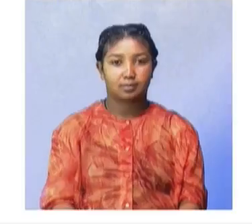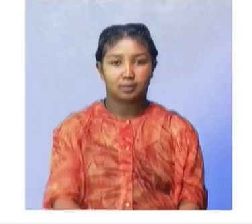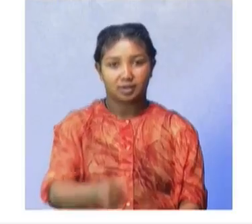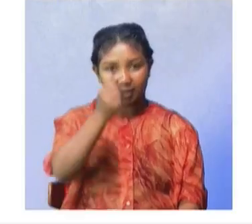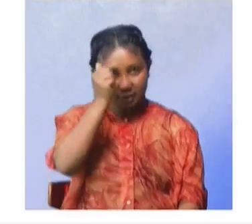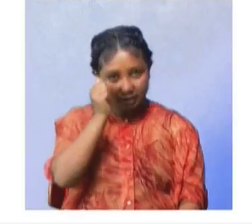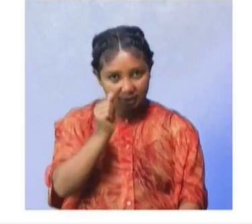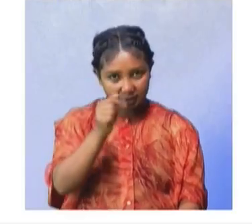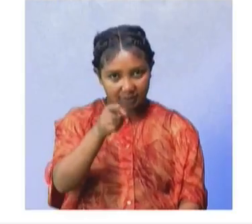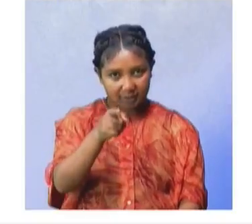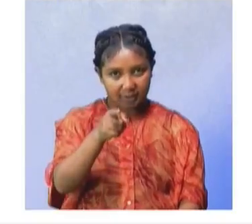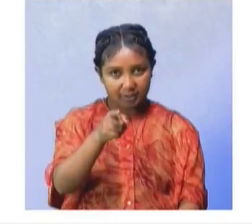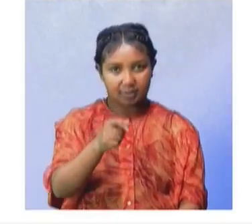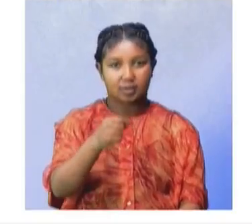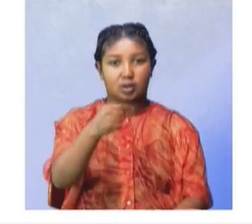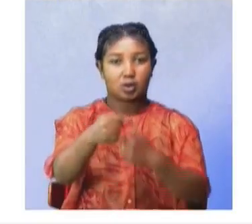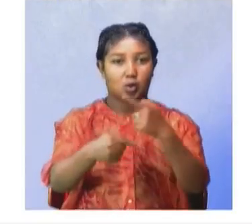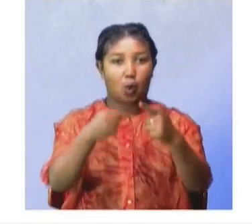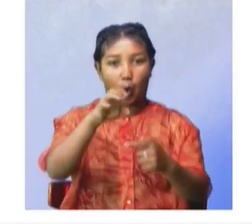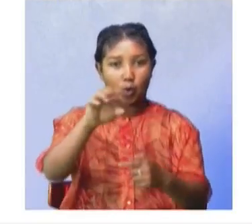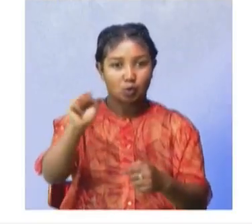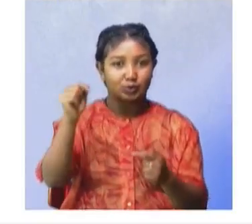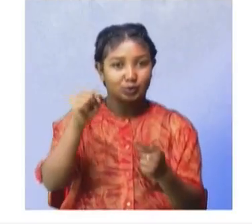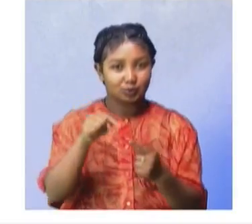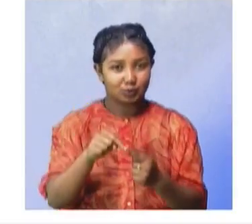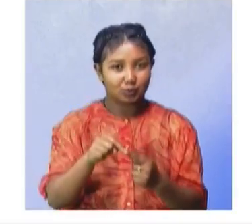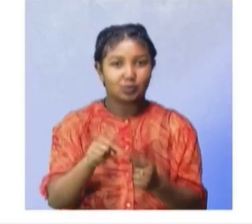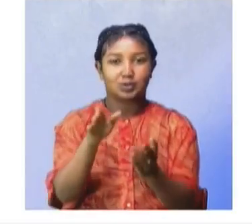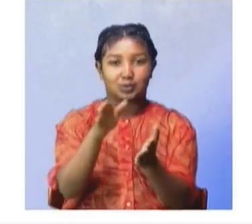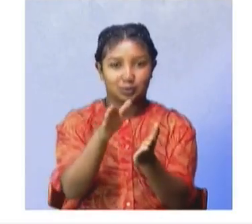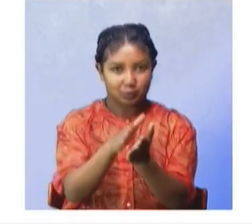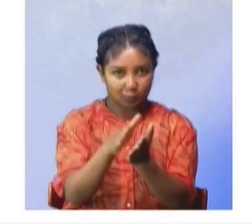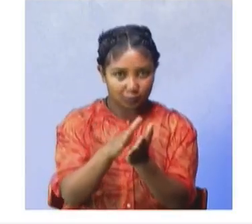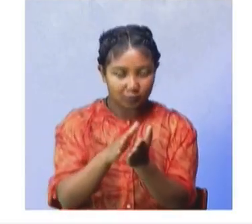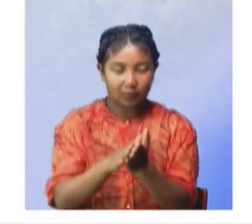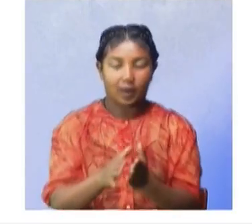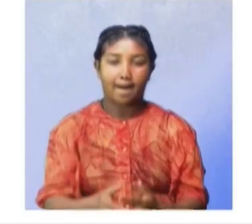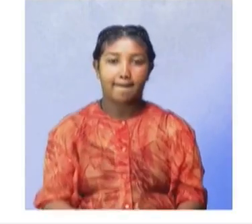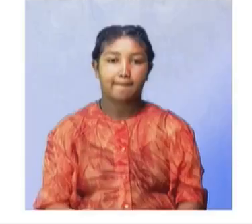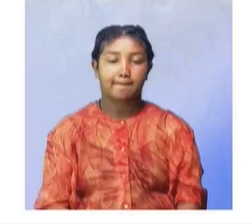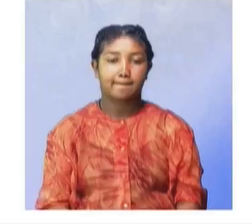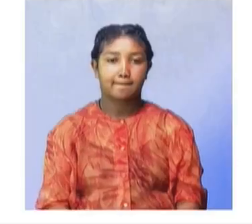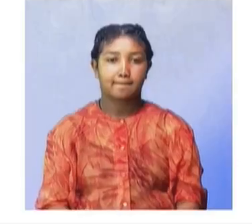He goes to school.